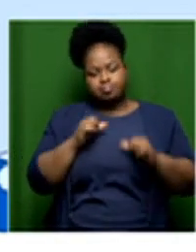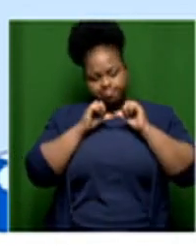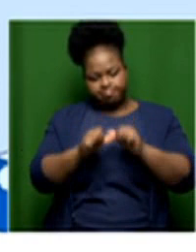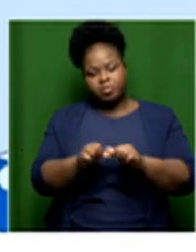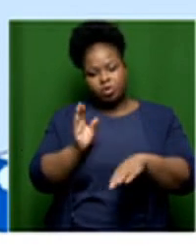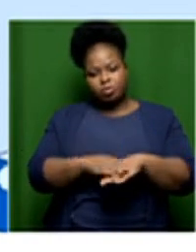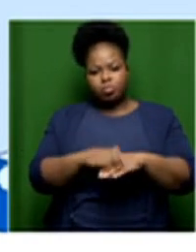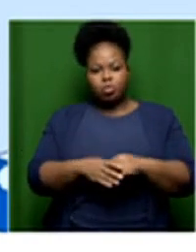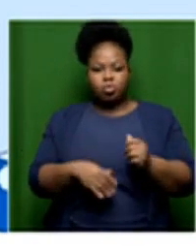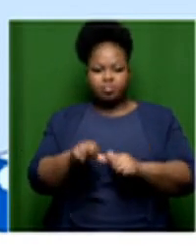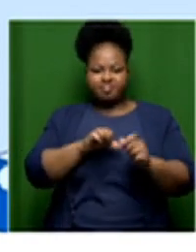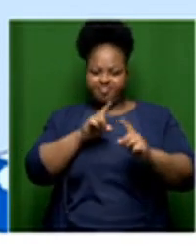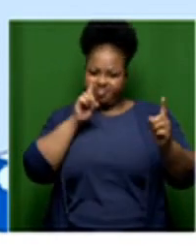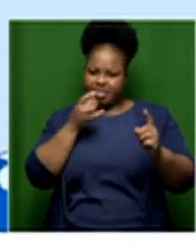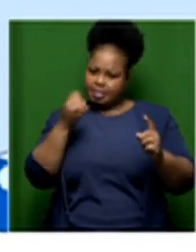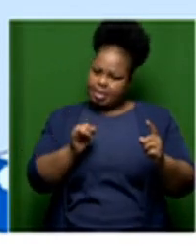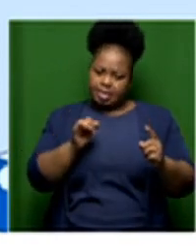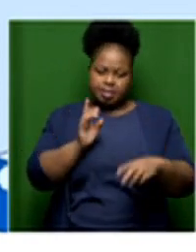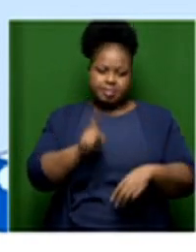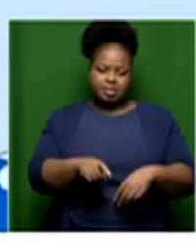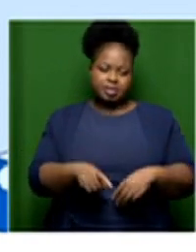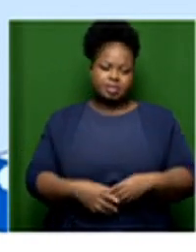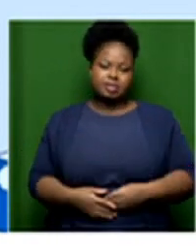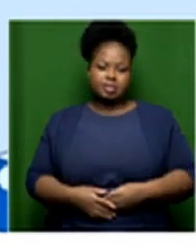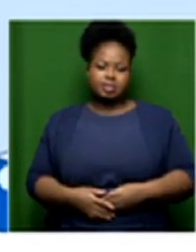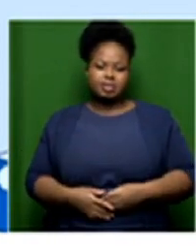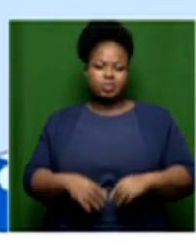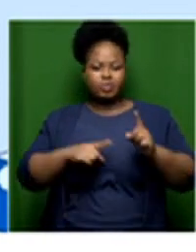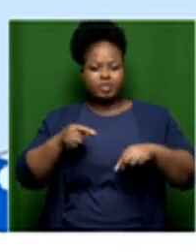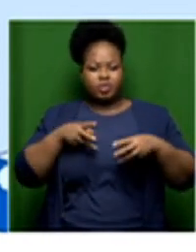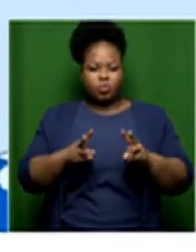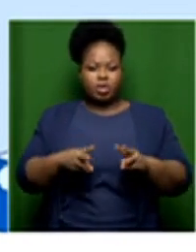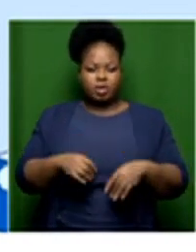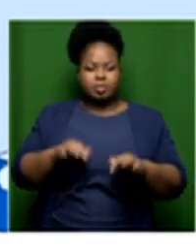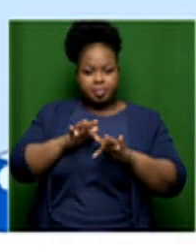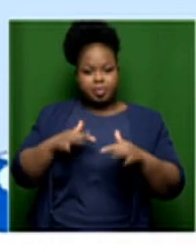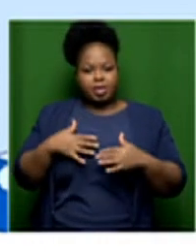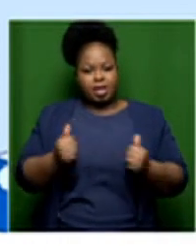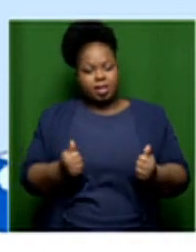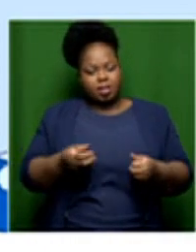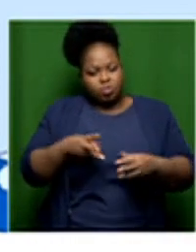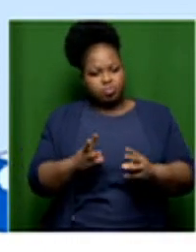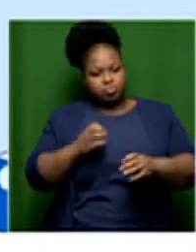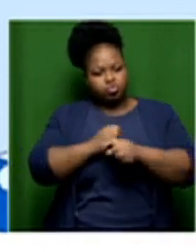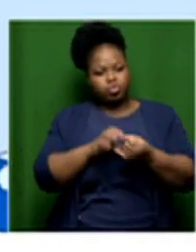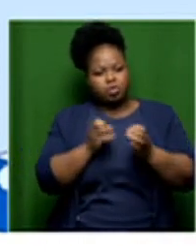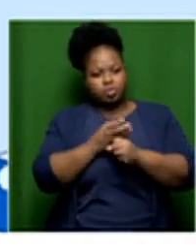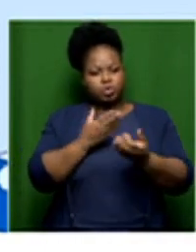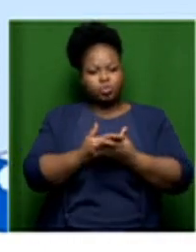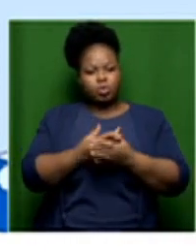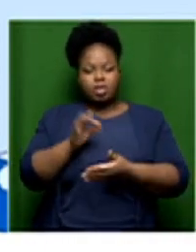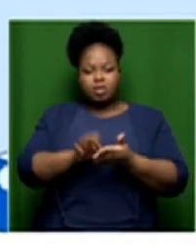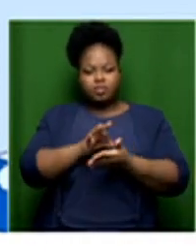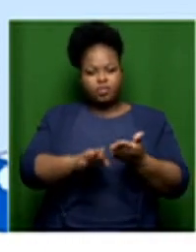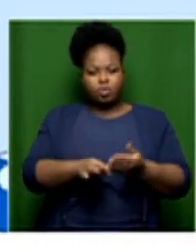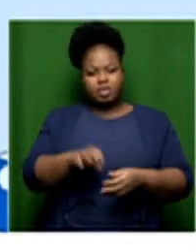us to maintain safe distancing and some form of public health measures to ensure that